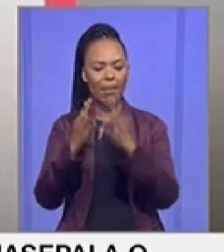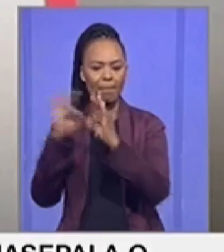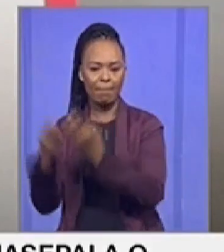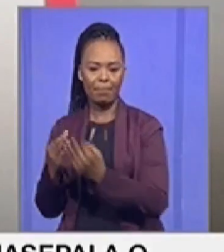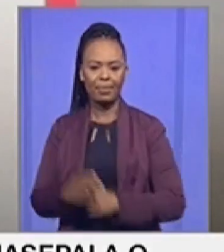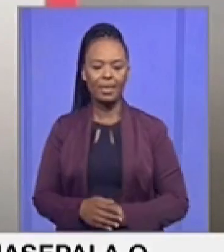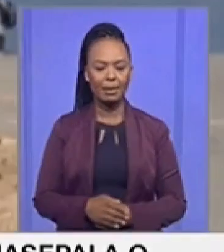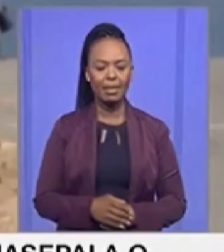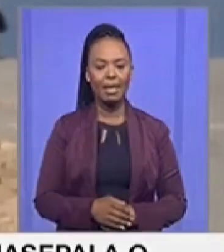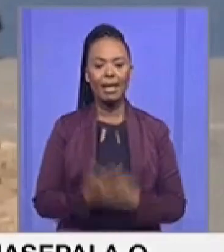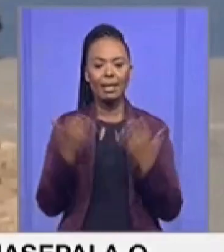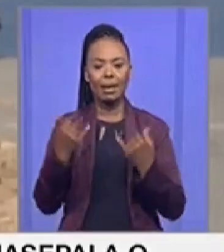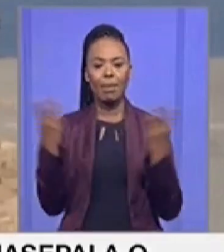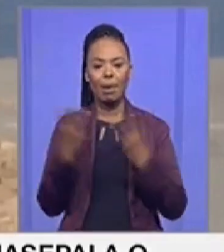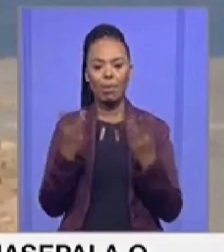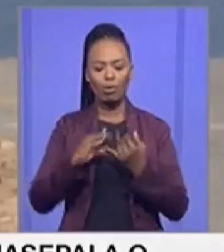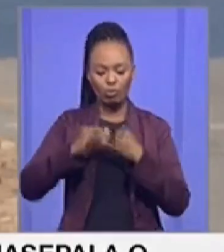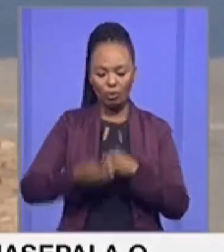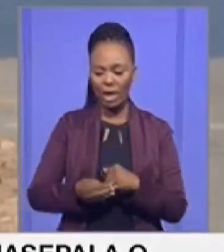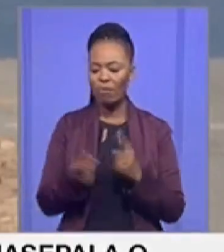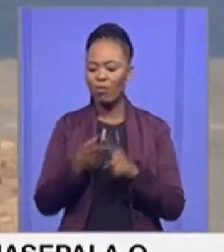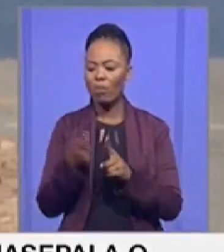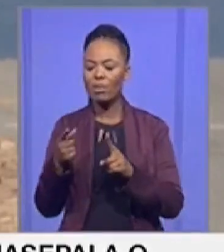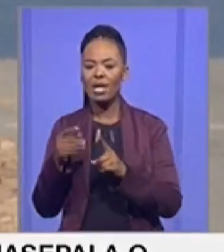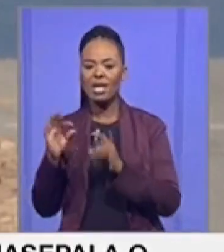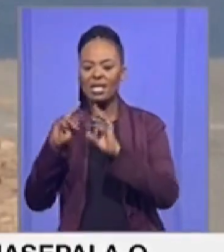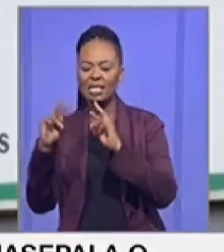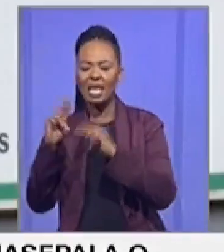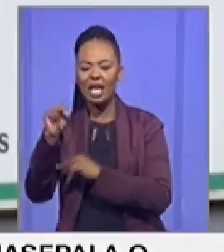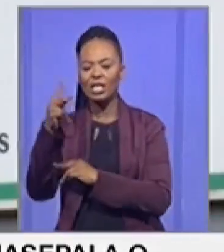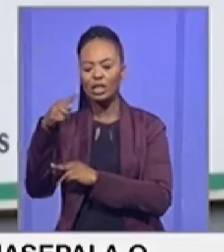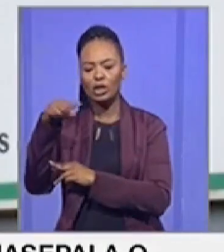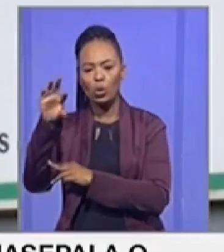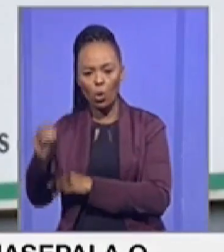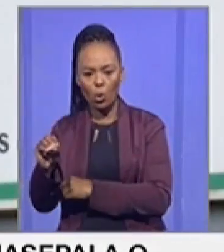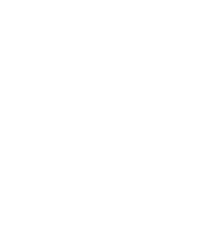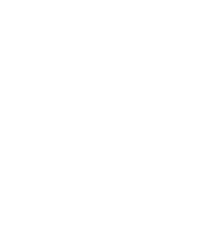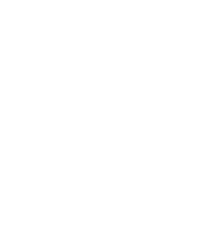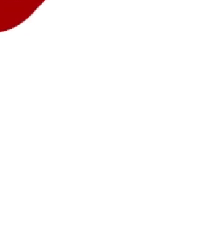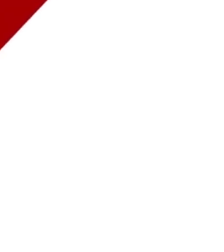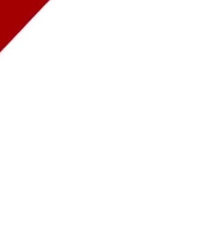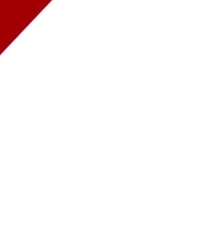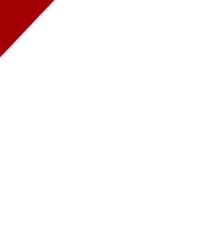bjale badudi ba iphediša ka diphuthelwana go tšwa mekgatlong yeo e sego ya mmušo le ya private.